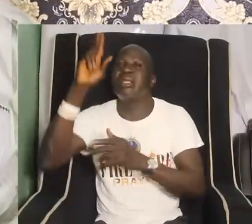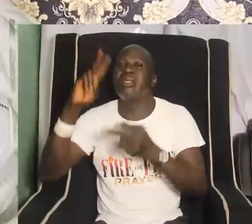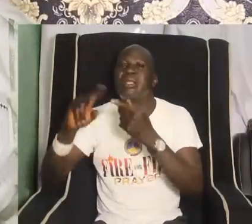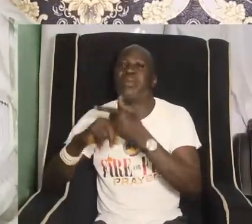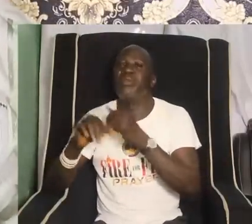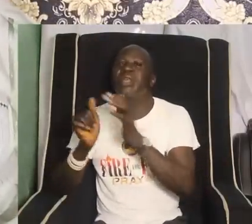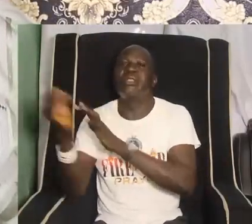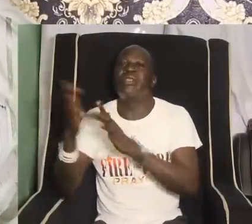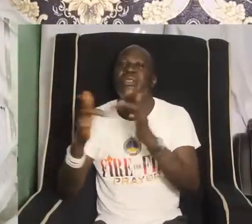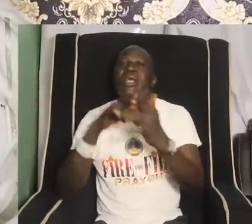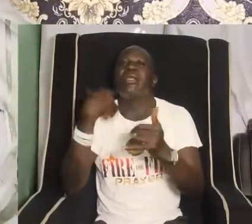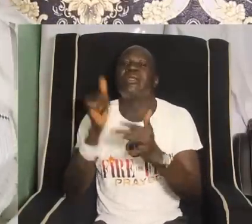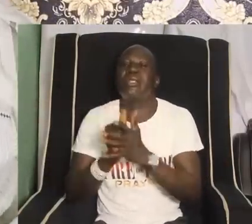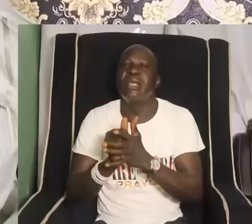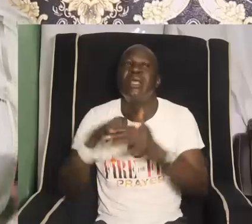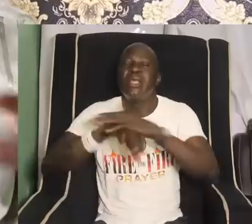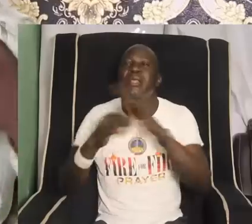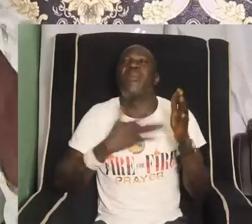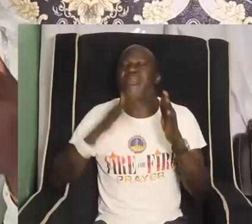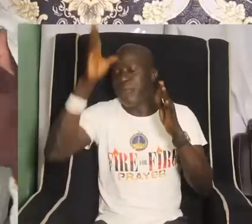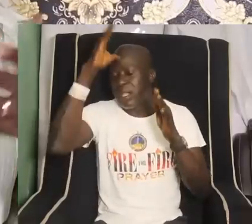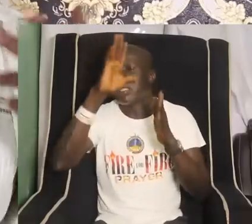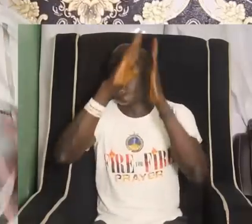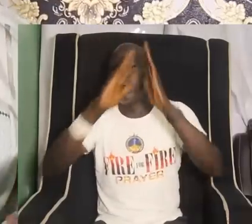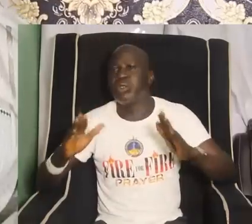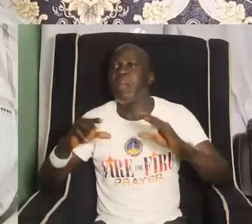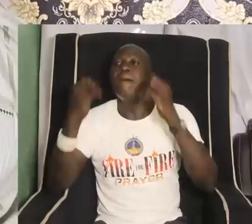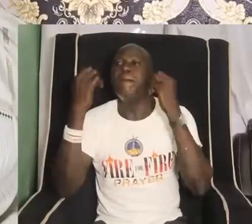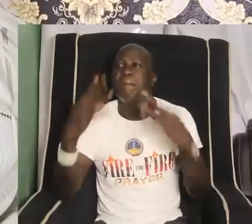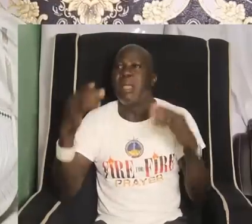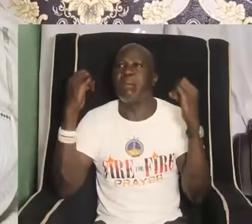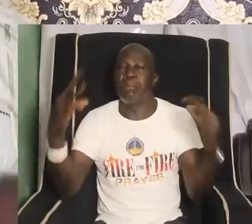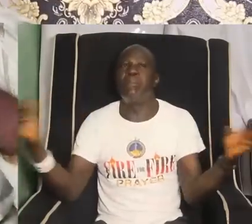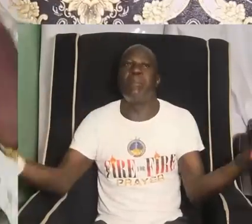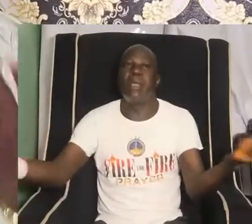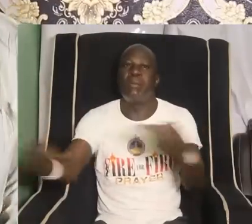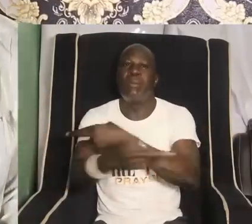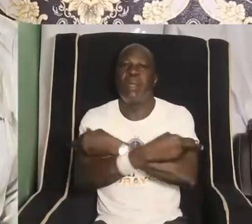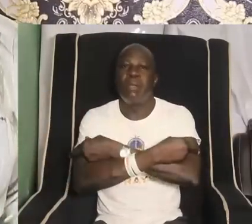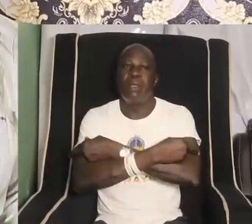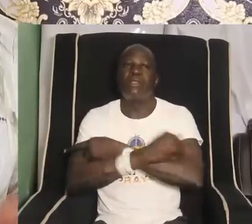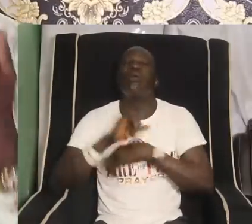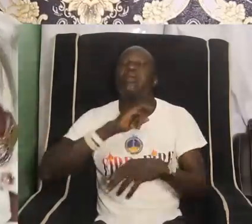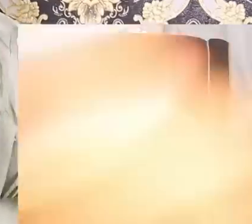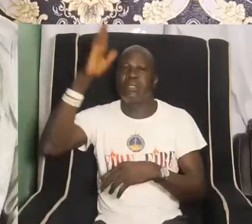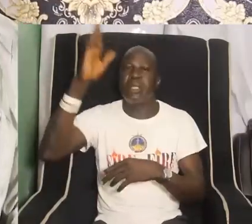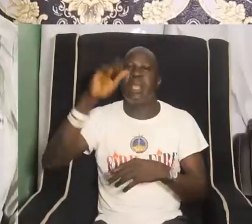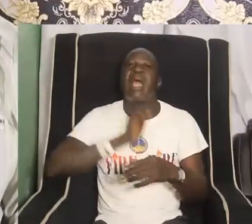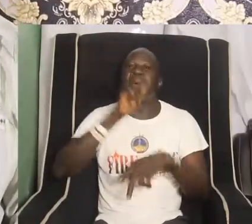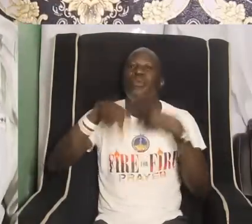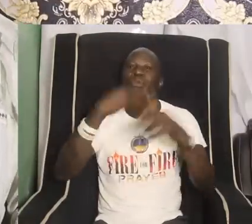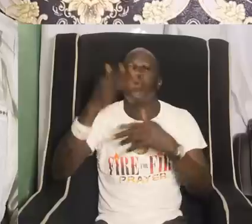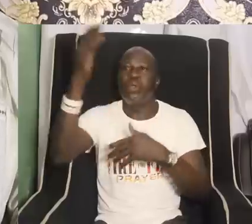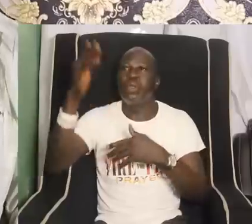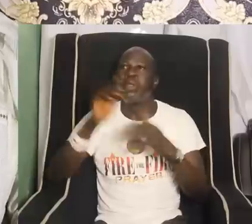where I have. You will dwell with me also. Where I will die with angels. No debt,